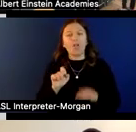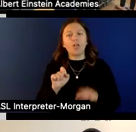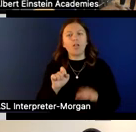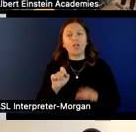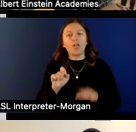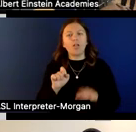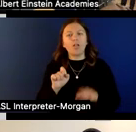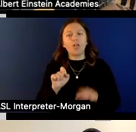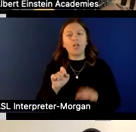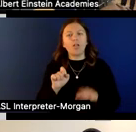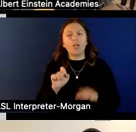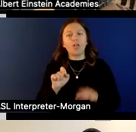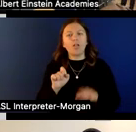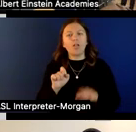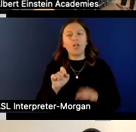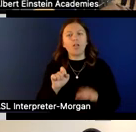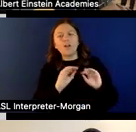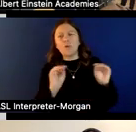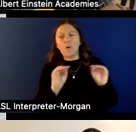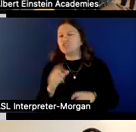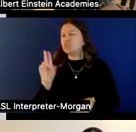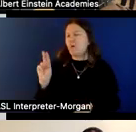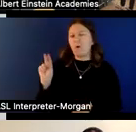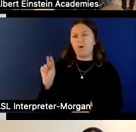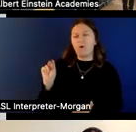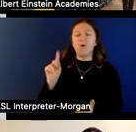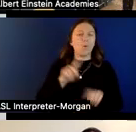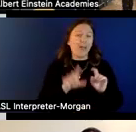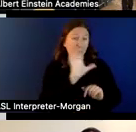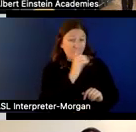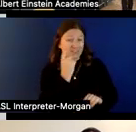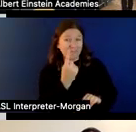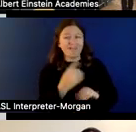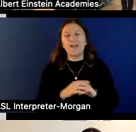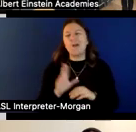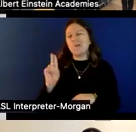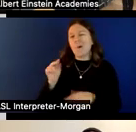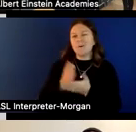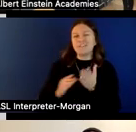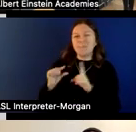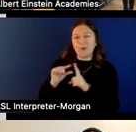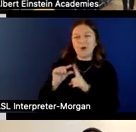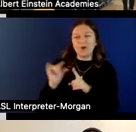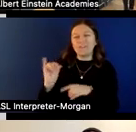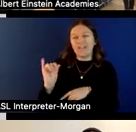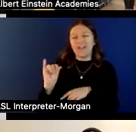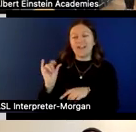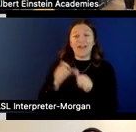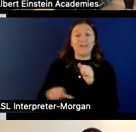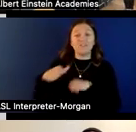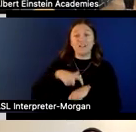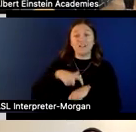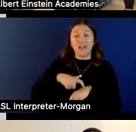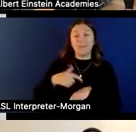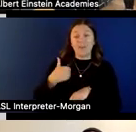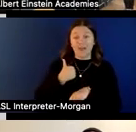hints, but not So- really. So you can't look for something. No, there is some where it's like, okay, every time we have the